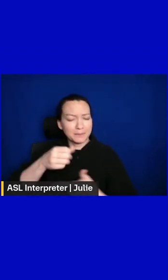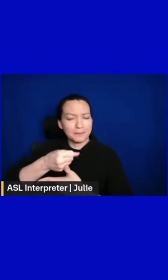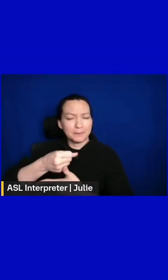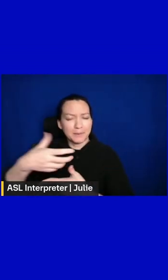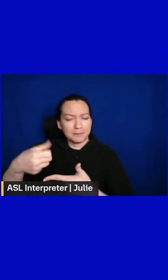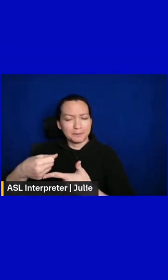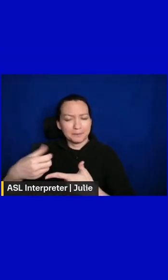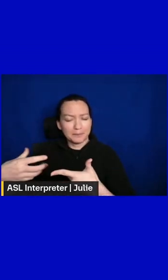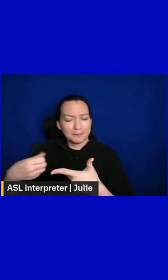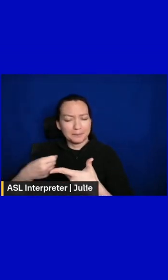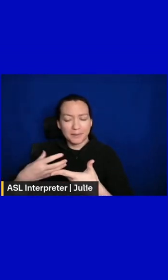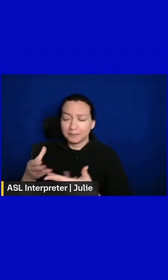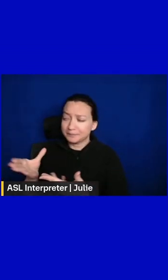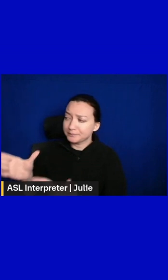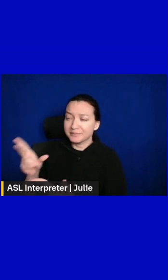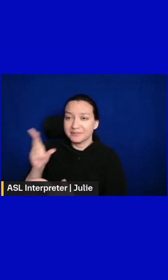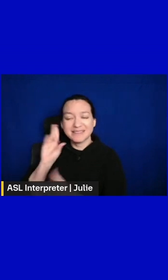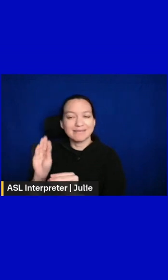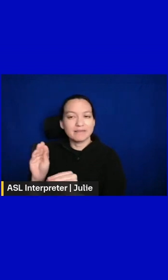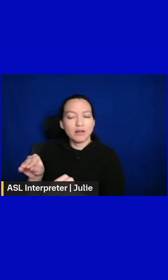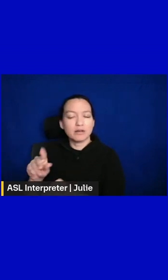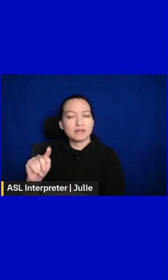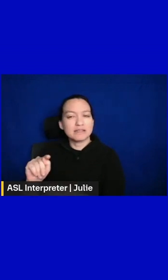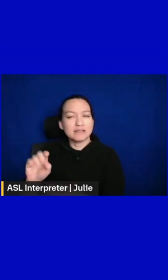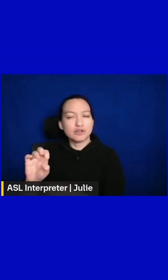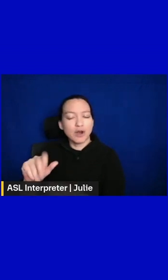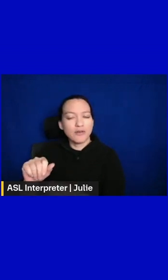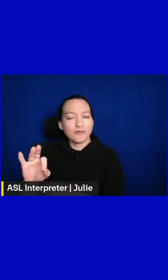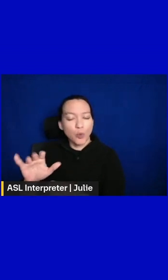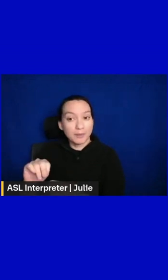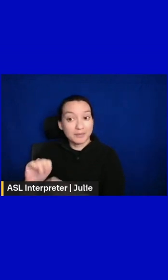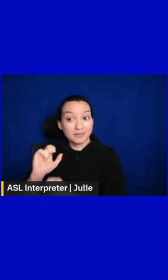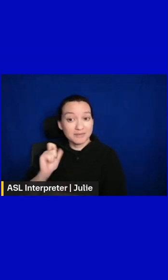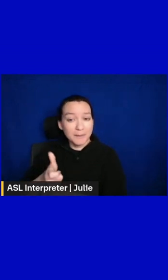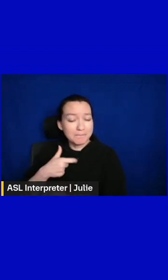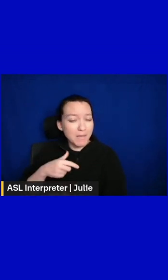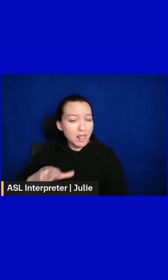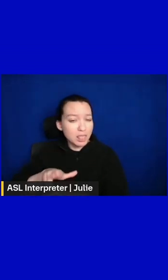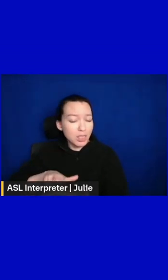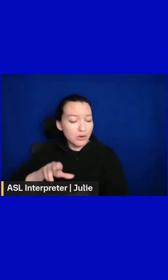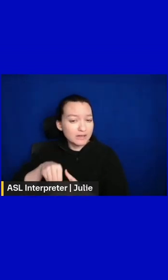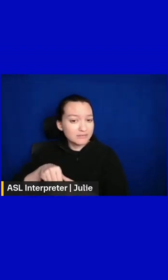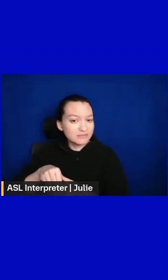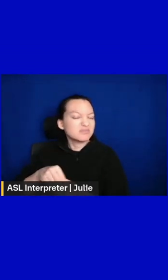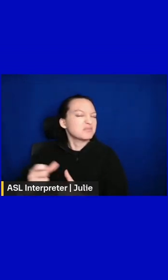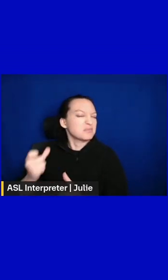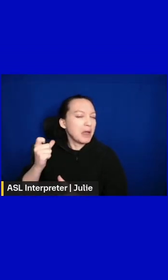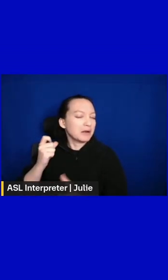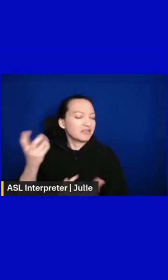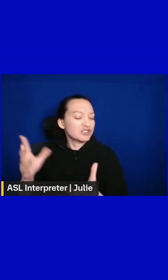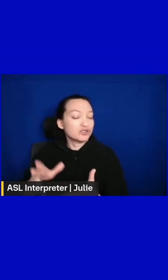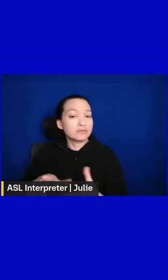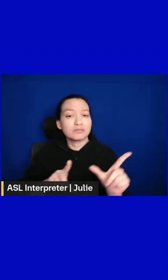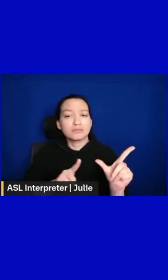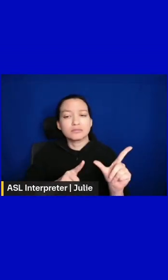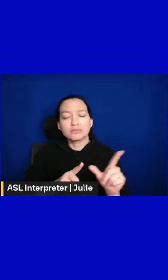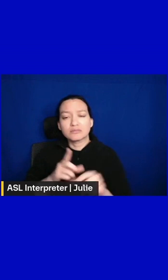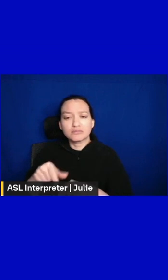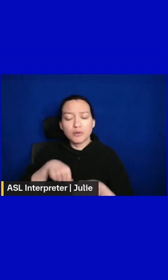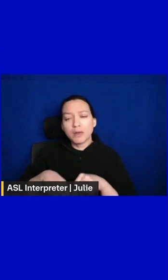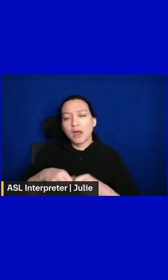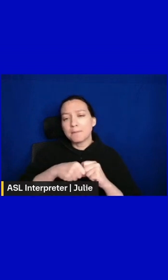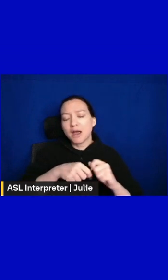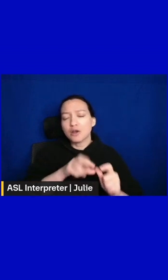we can see that I do an install of Terraform. I set up my login credentials in the back. I initialize my root module and my